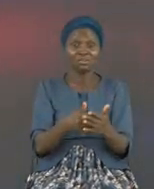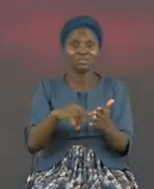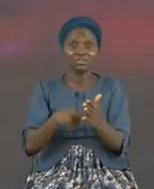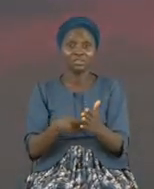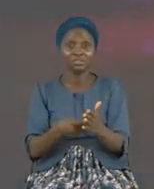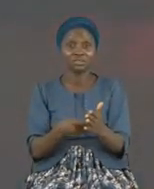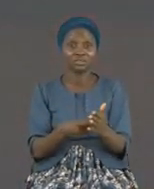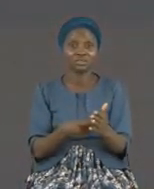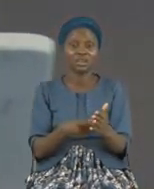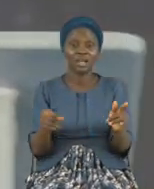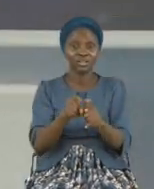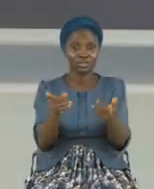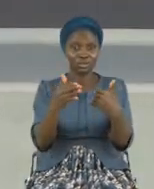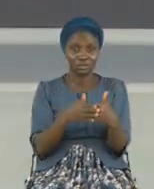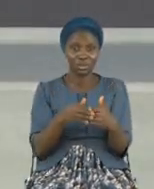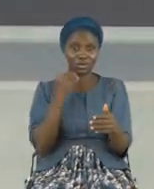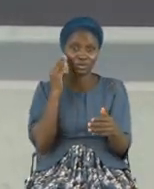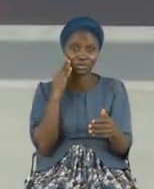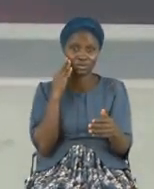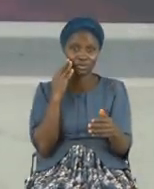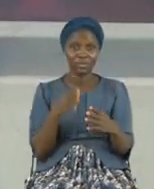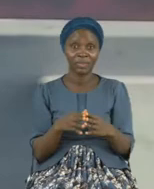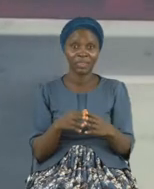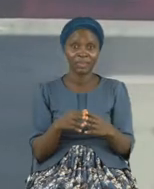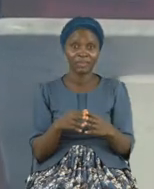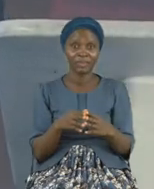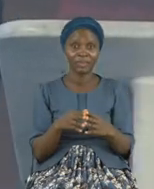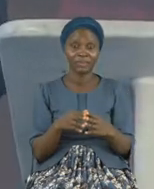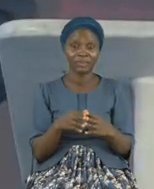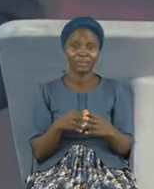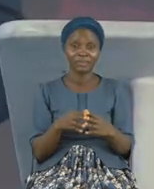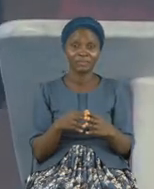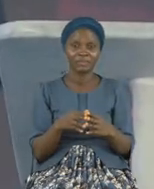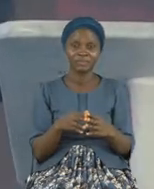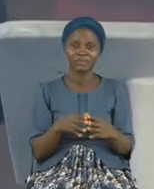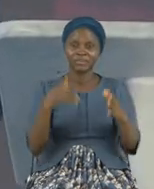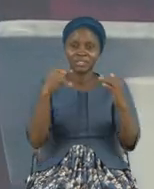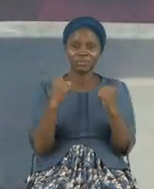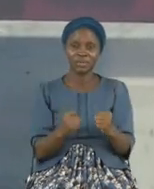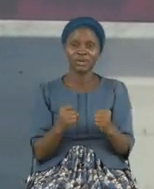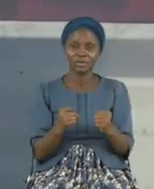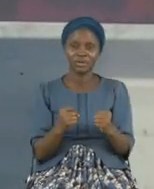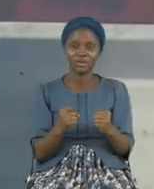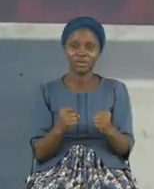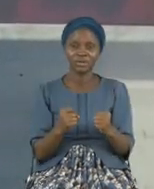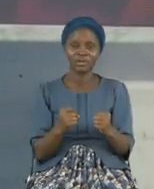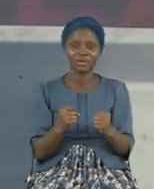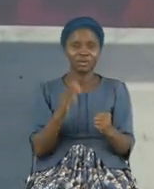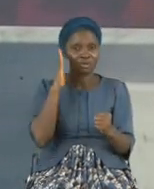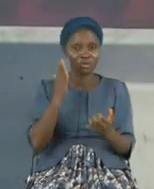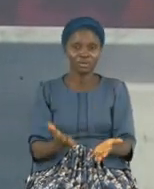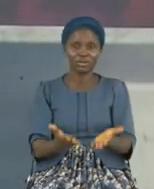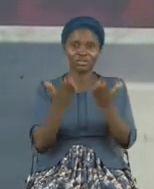back home, why is the power dormant at home? The power will rise up like